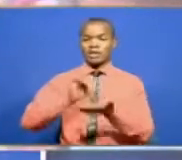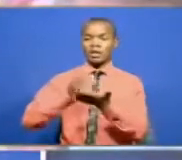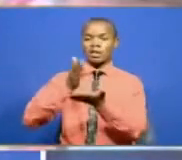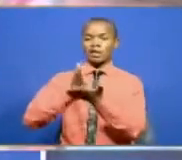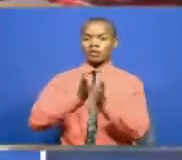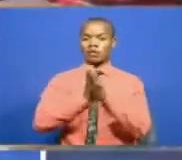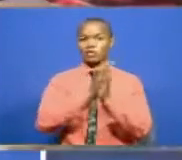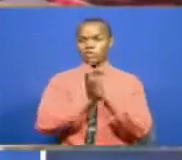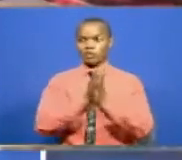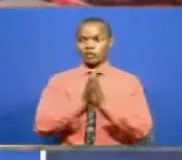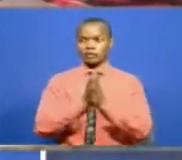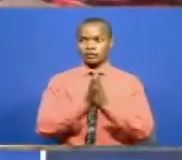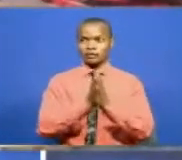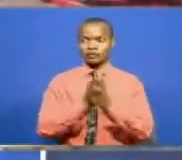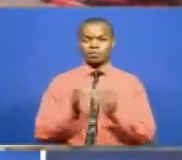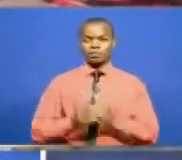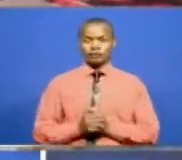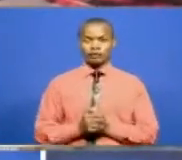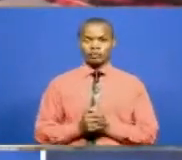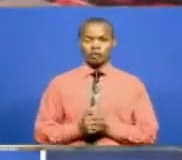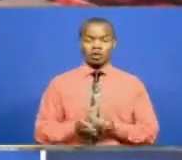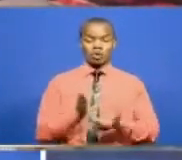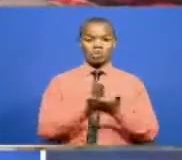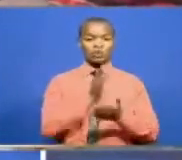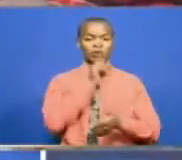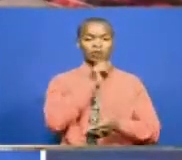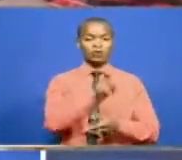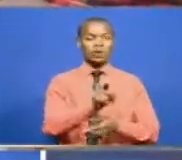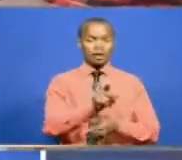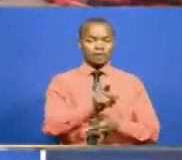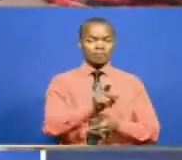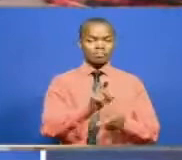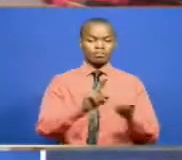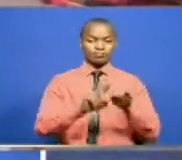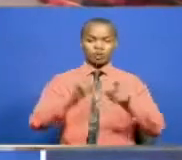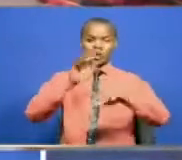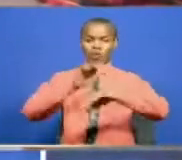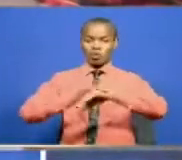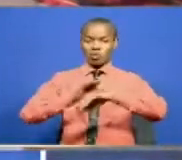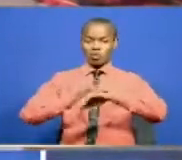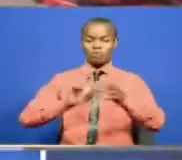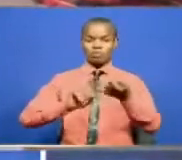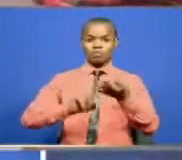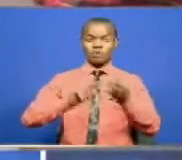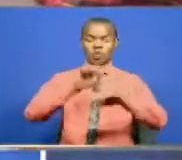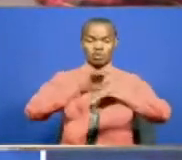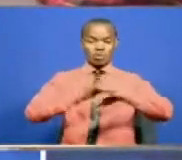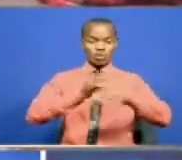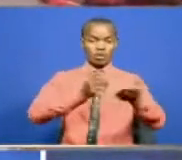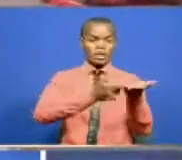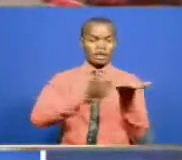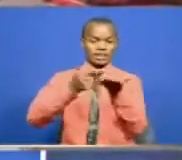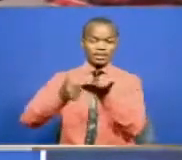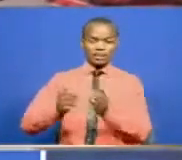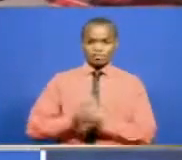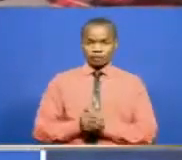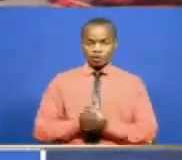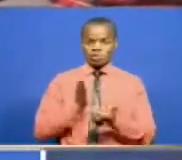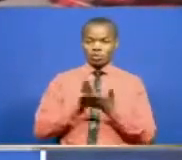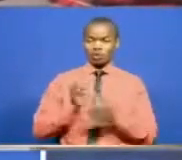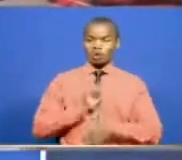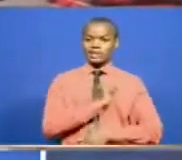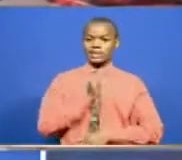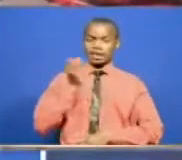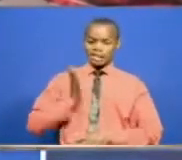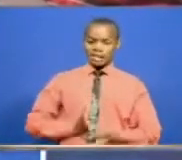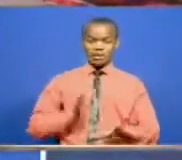story. A very articulate, very humorous, and very firm debater. Kabaka would take a stand,